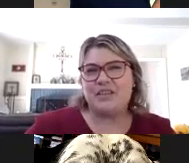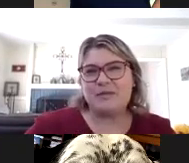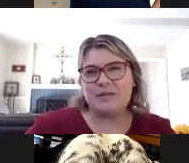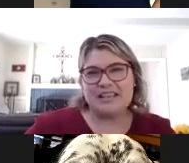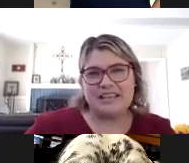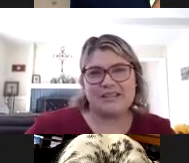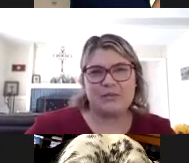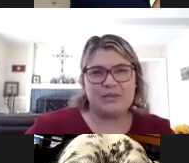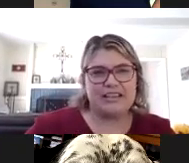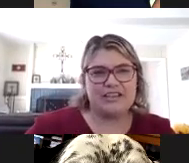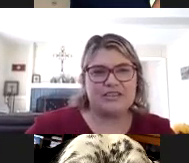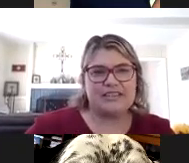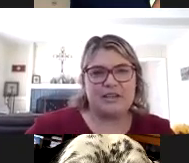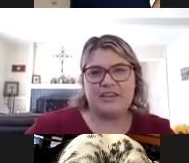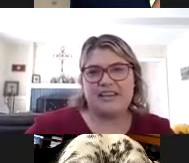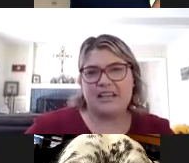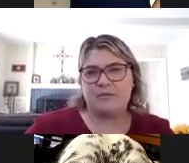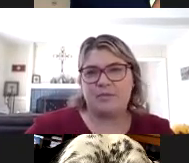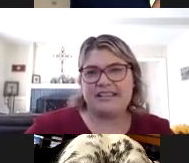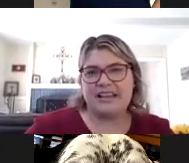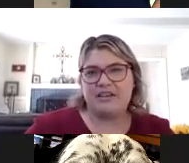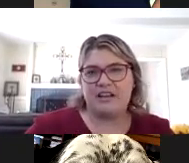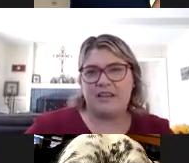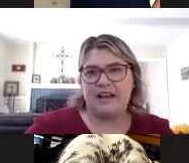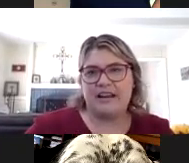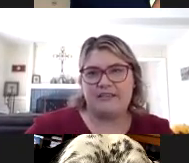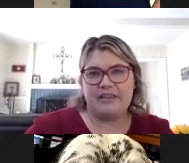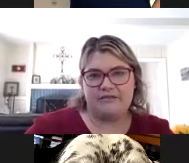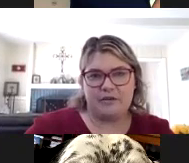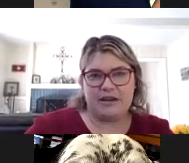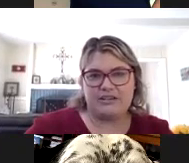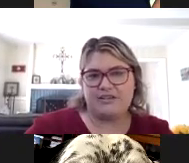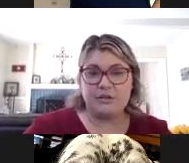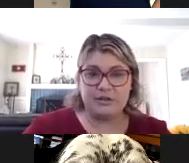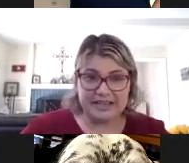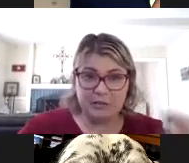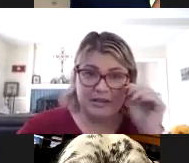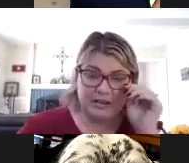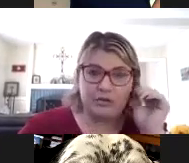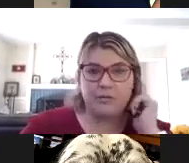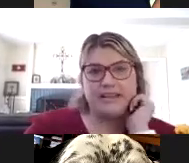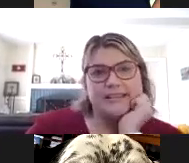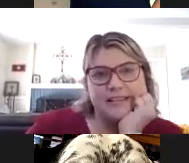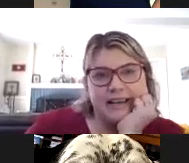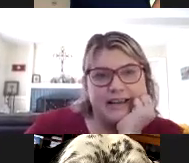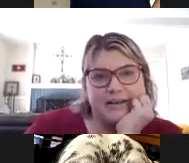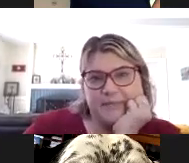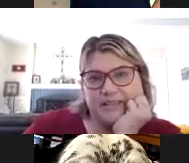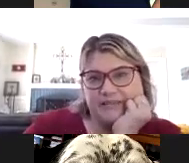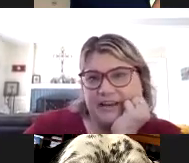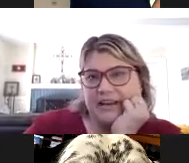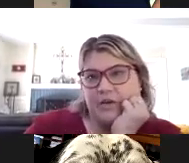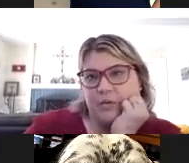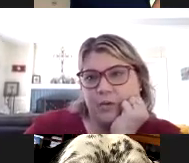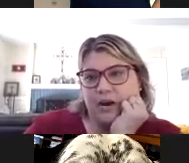So this one is really interesting because it breaks down a lot of the information. So you can take a political quiz